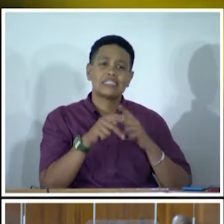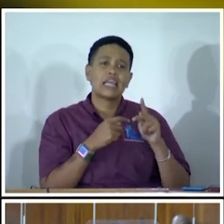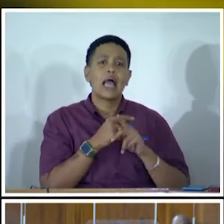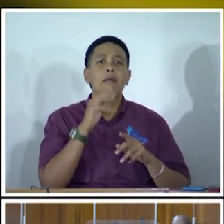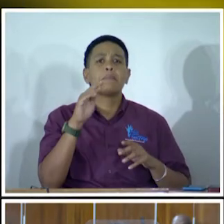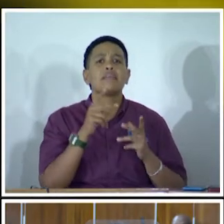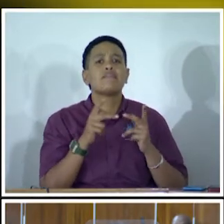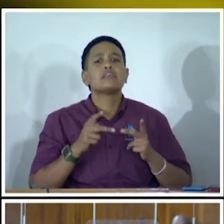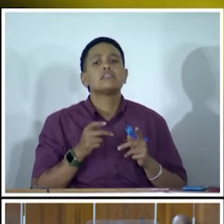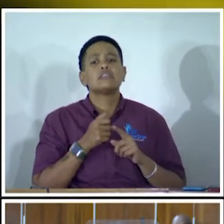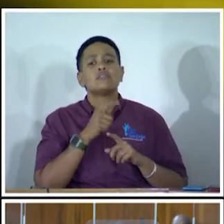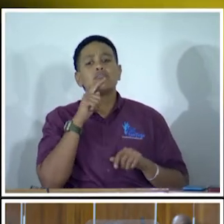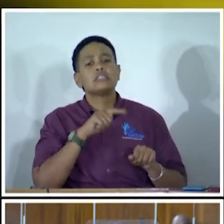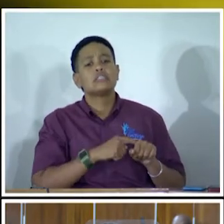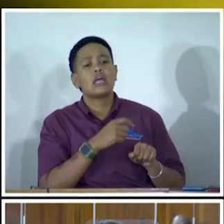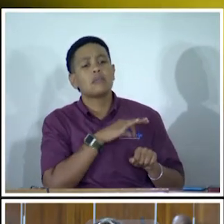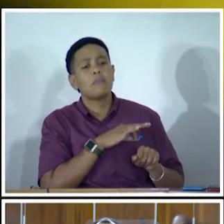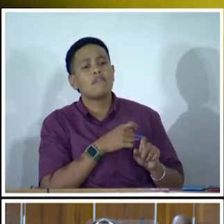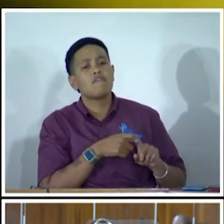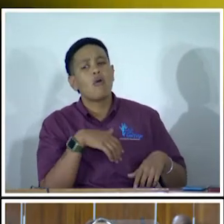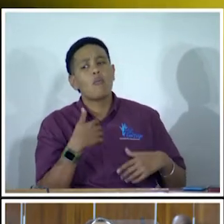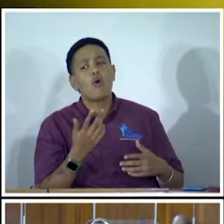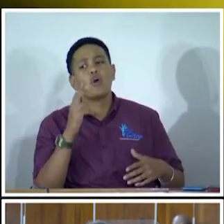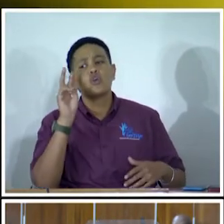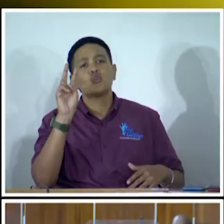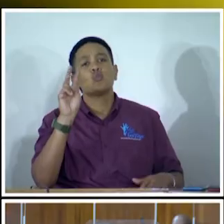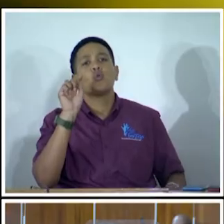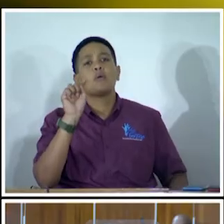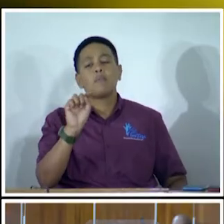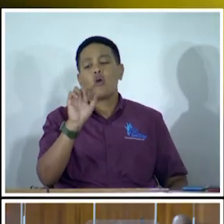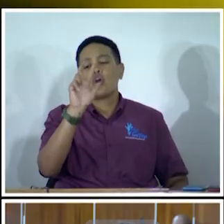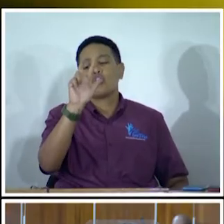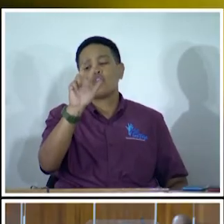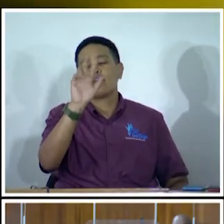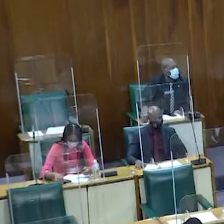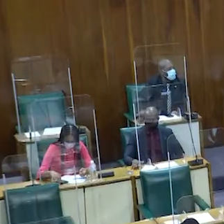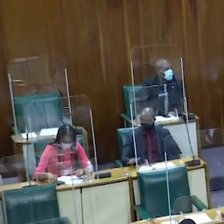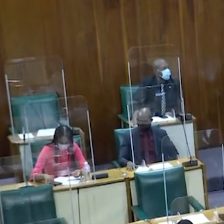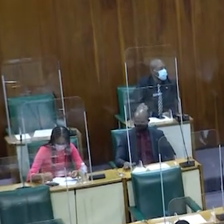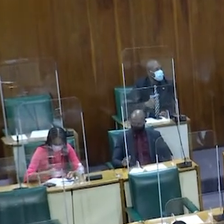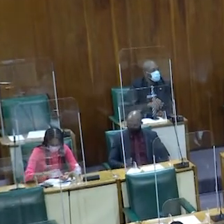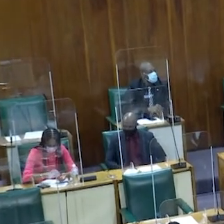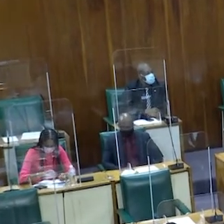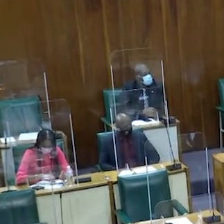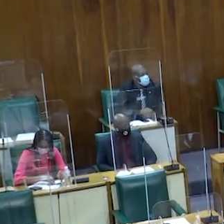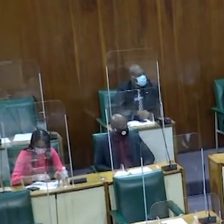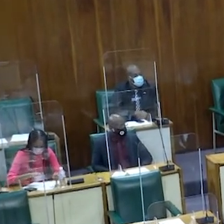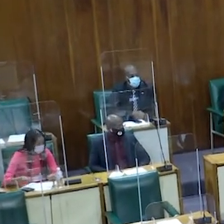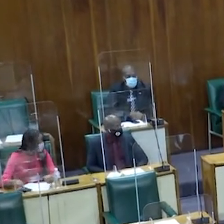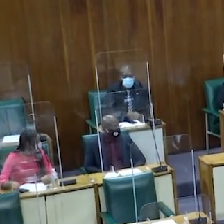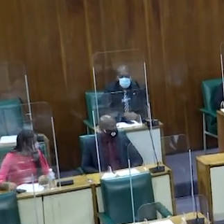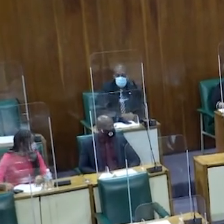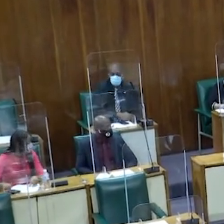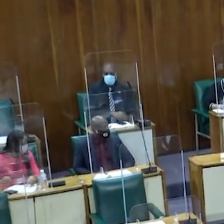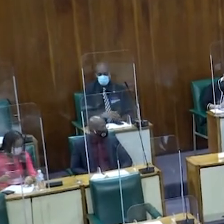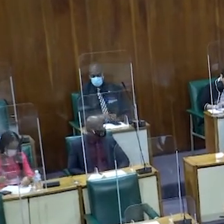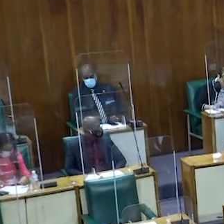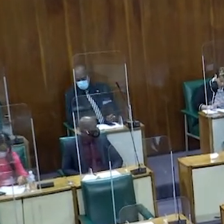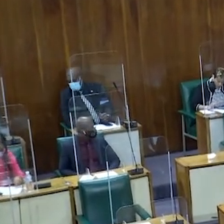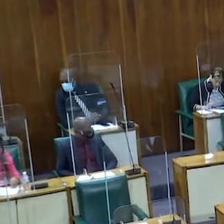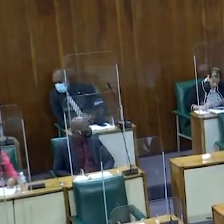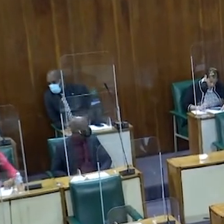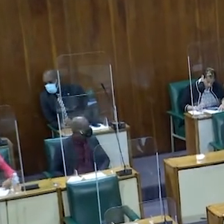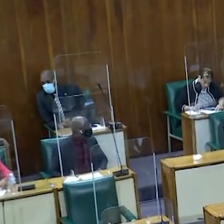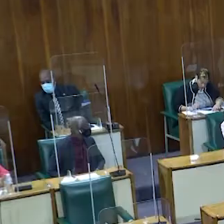Health System Strengthening Program, which is supported by the Inter-American Development Bank. During his sectoral presentation on Wednesday, Health